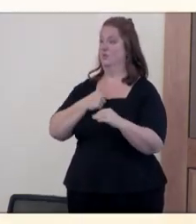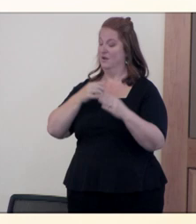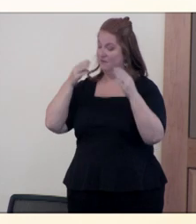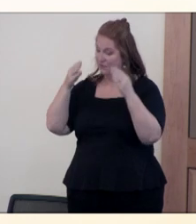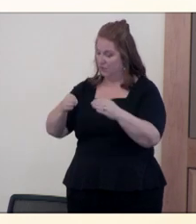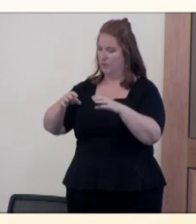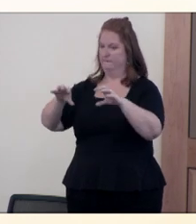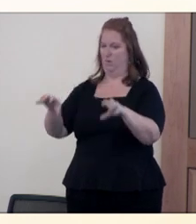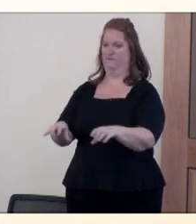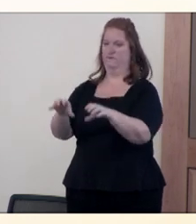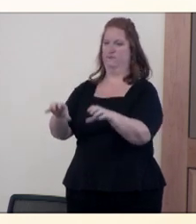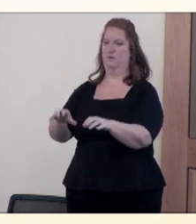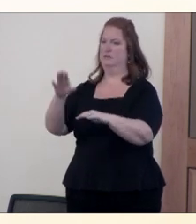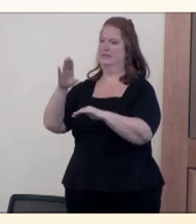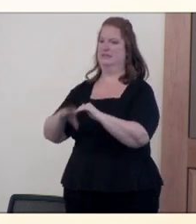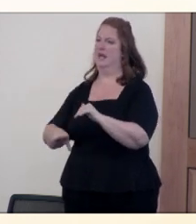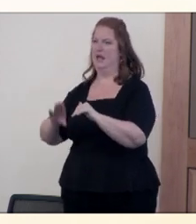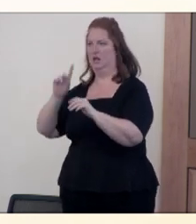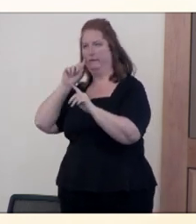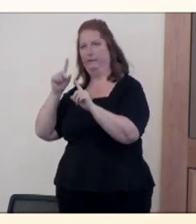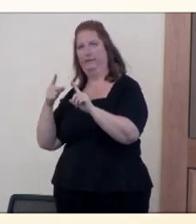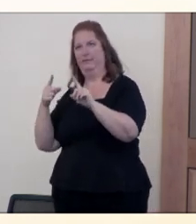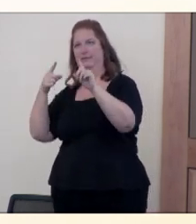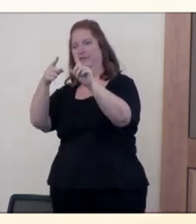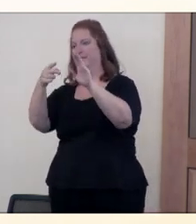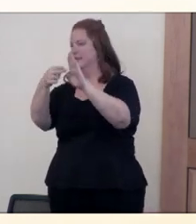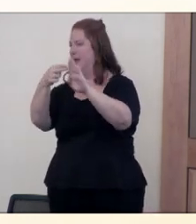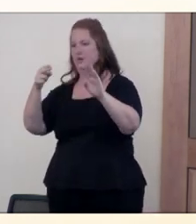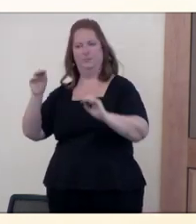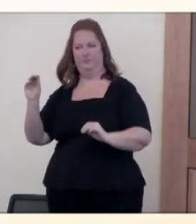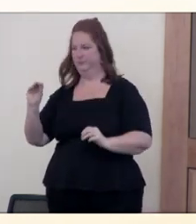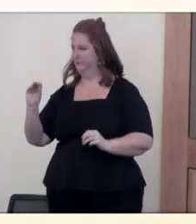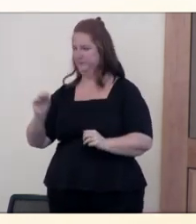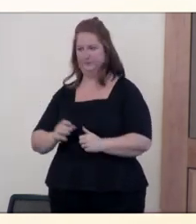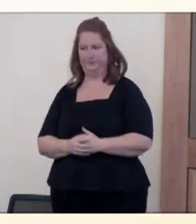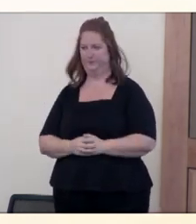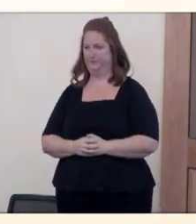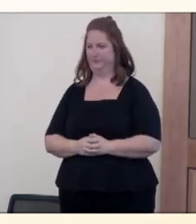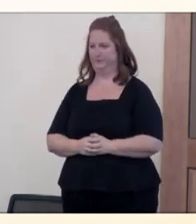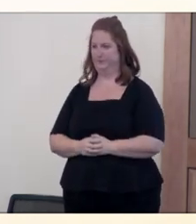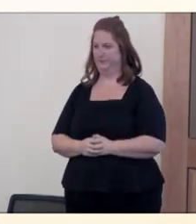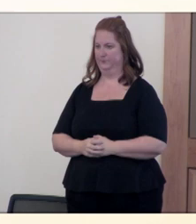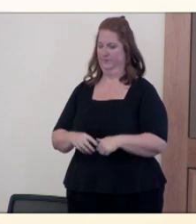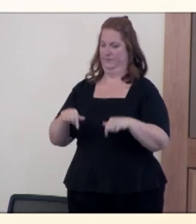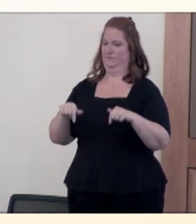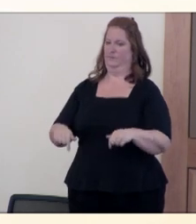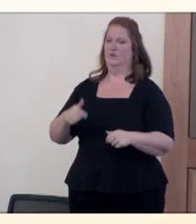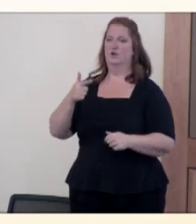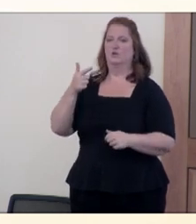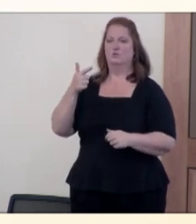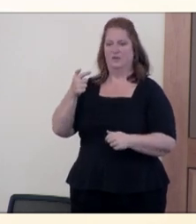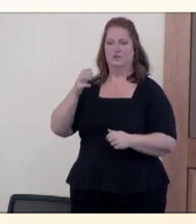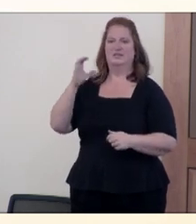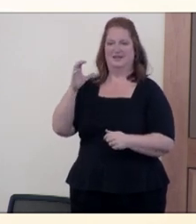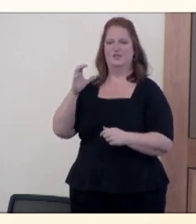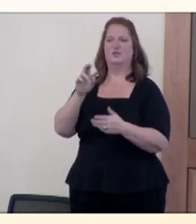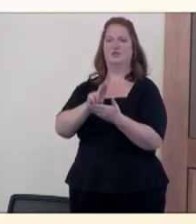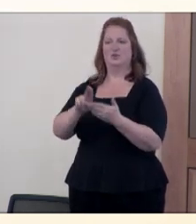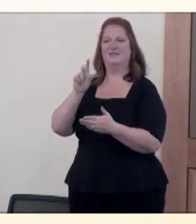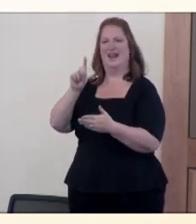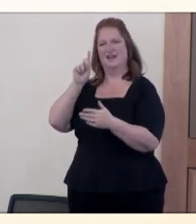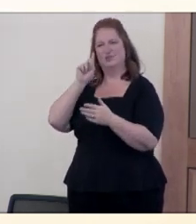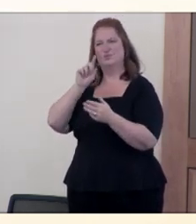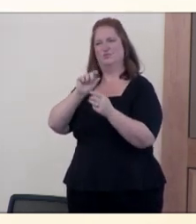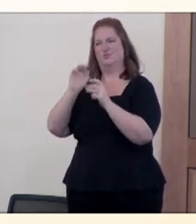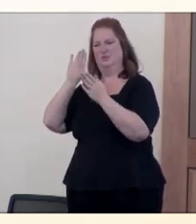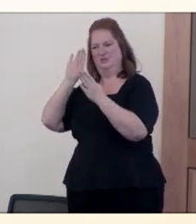performance, not prestige. This is what a 21st century university's got to do. It's what